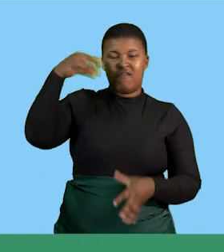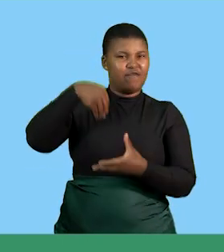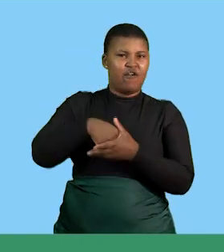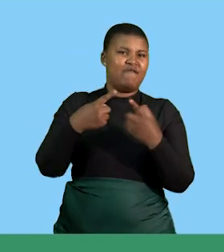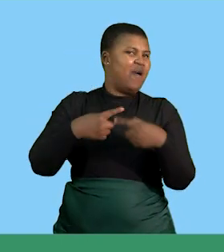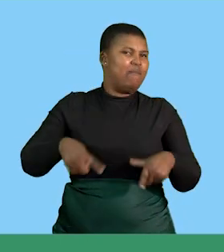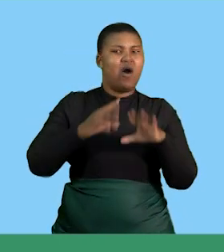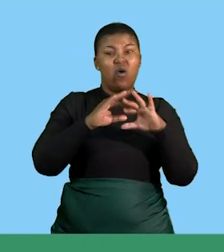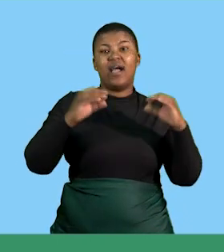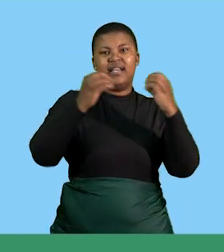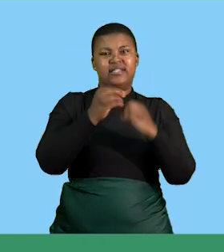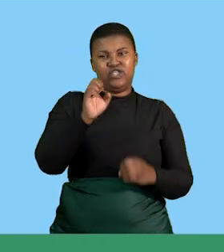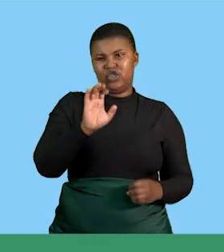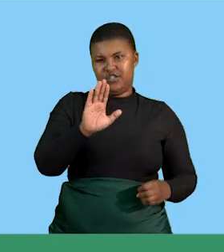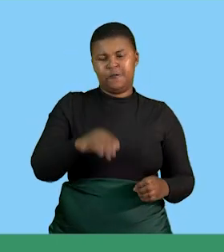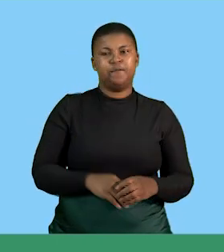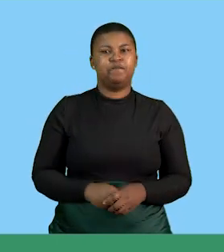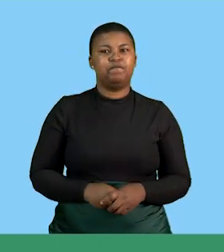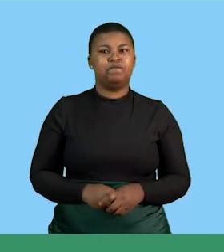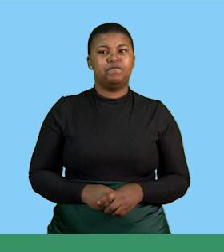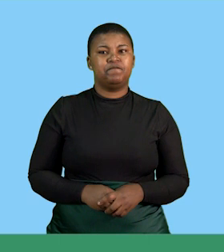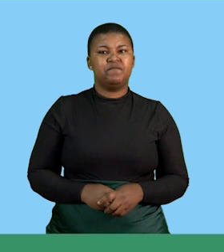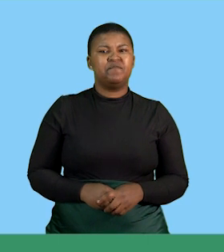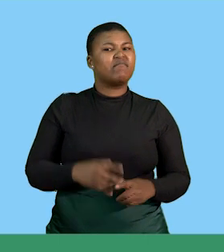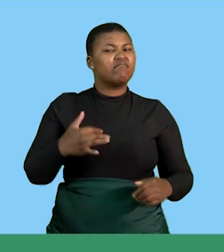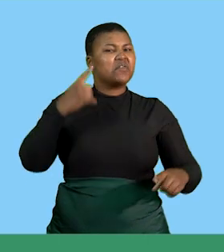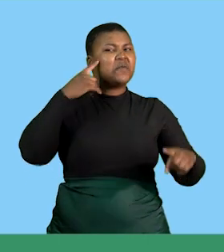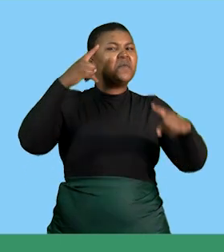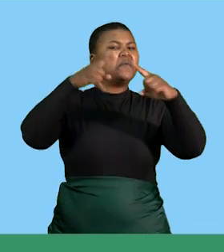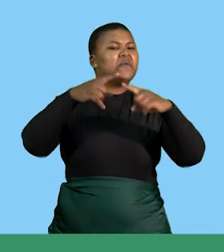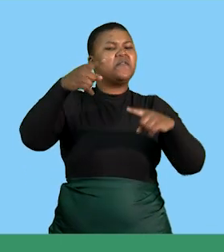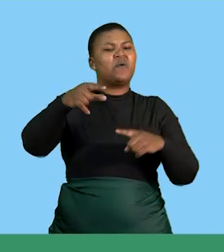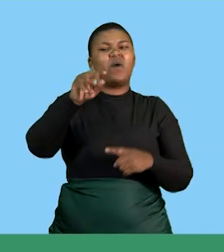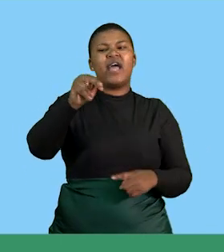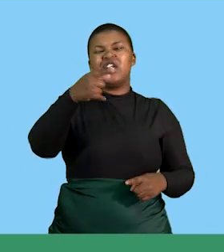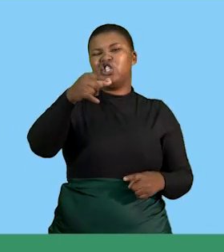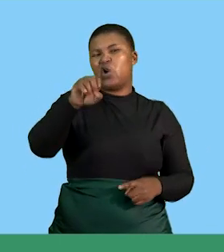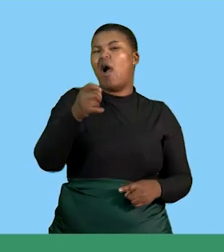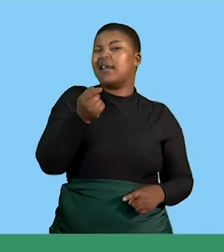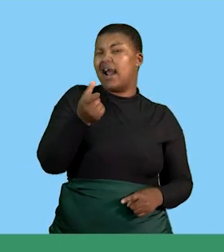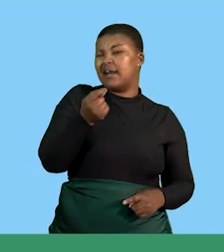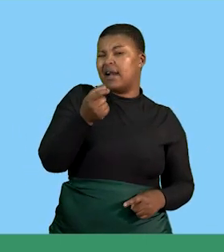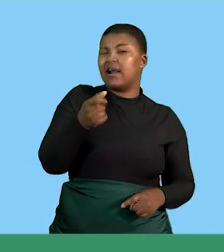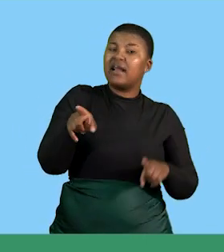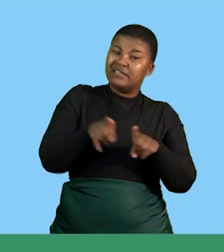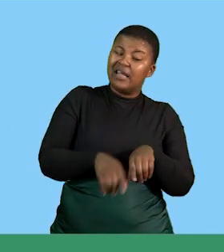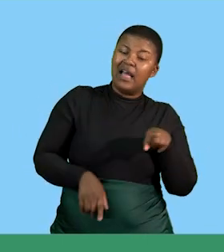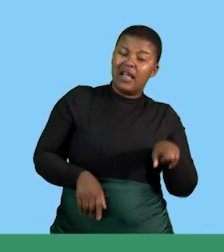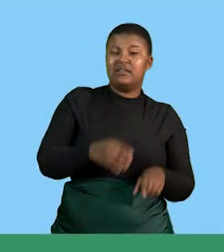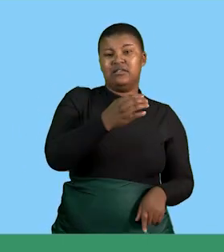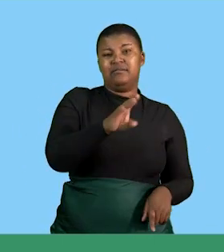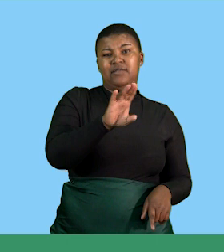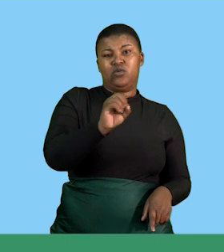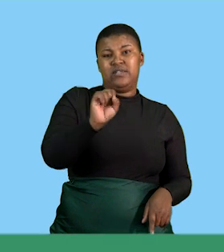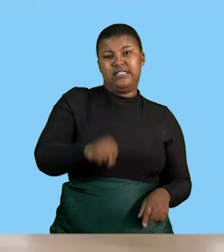And the aim of them, of NGOs, is quite the same or similar to the CBOs.